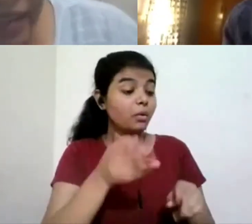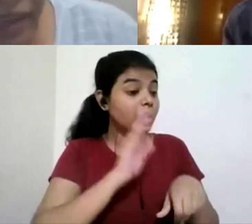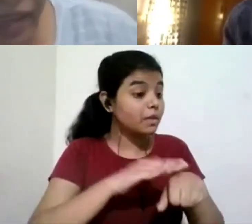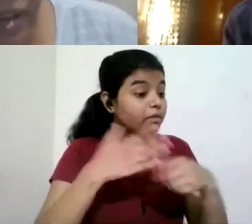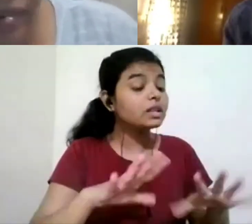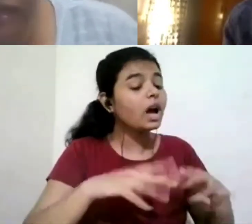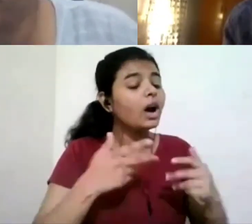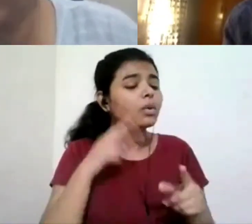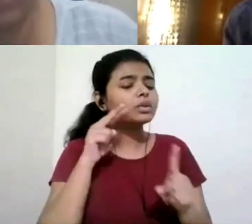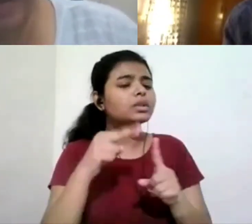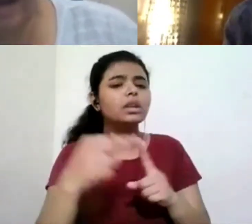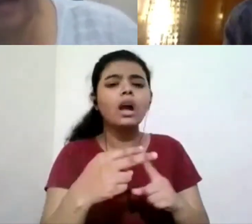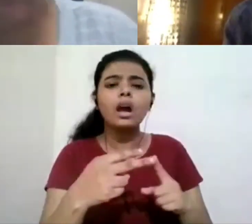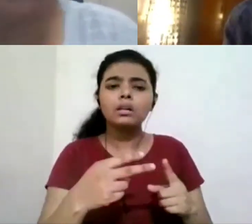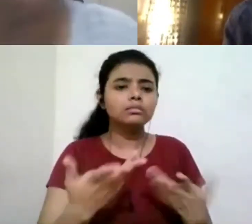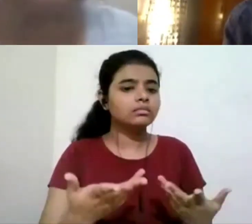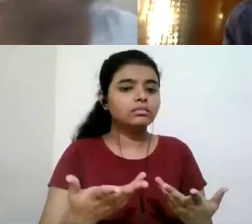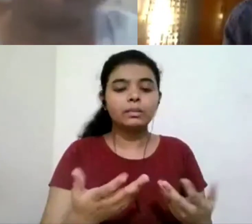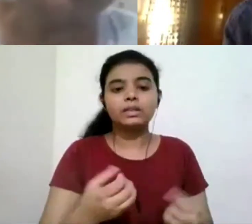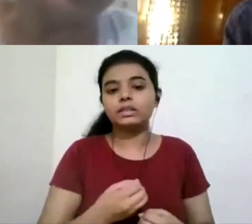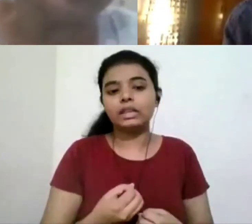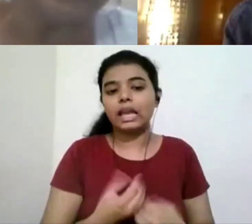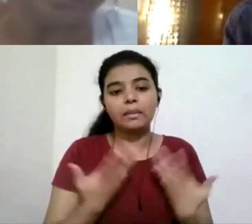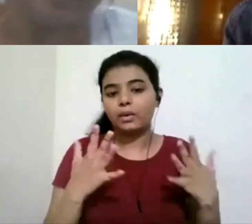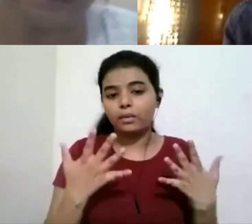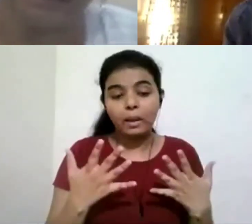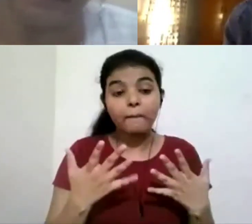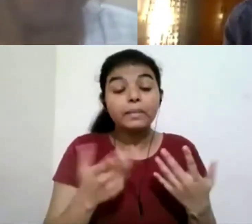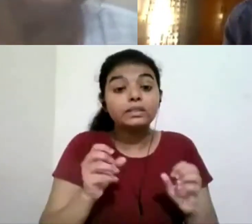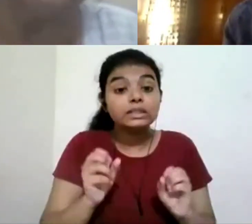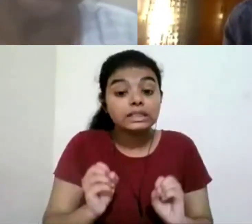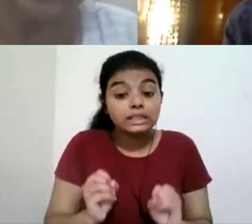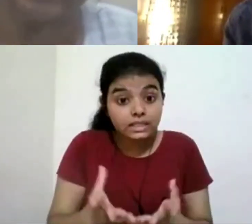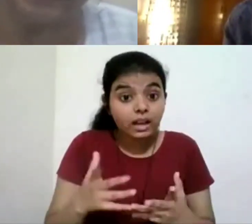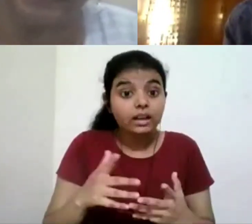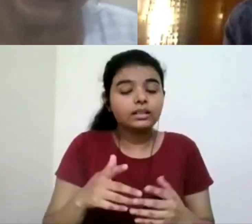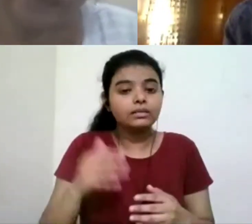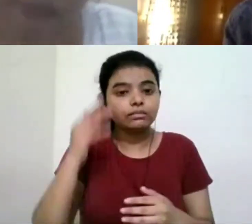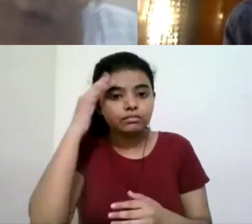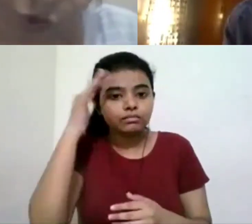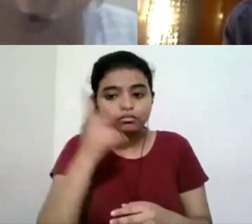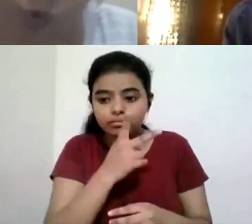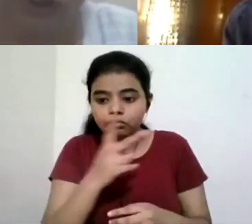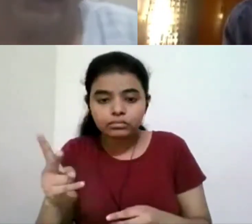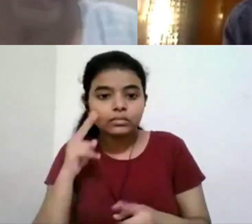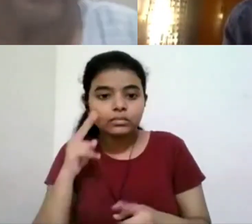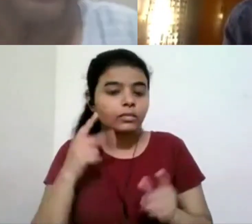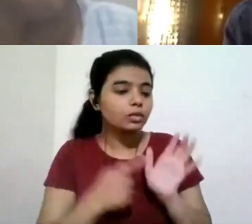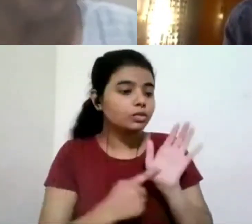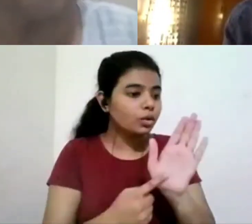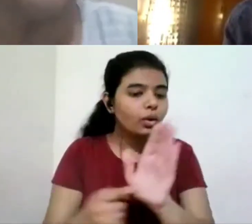Very dissatisfying results, very unhappy. But then the moment you start bringing in other theoretical lenses and show that both reasoning